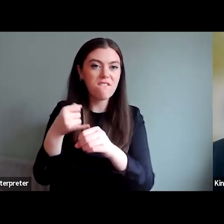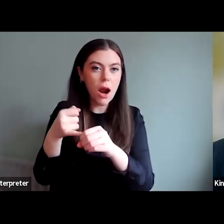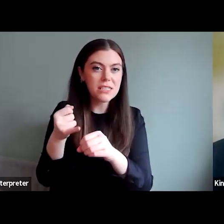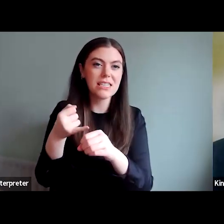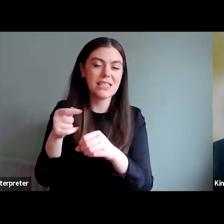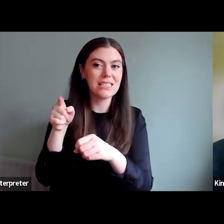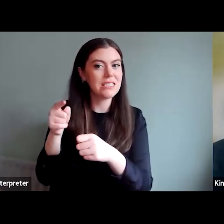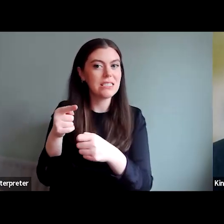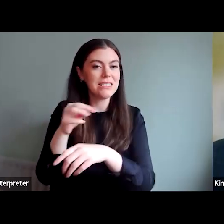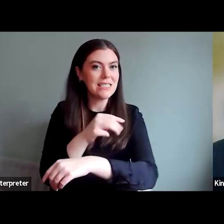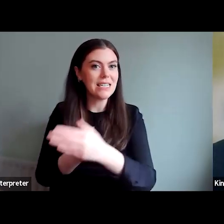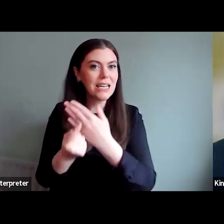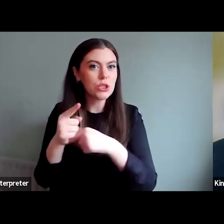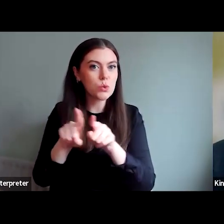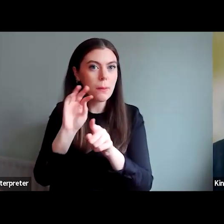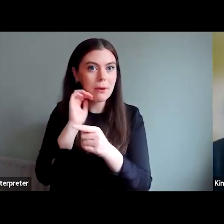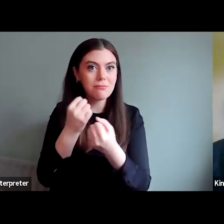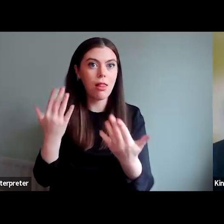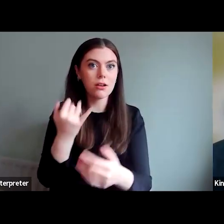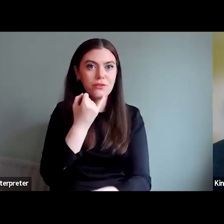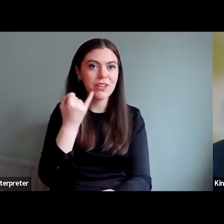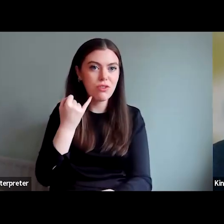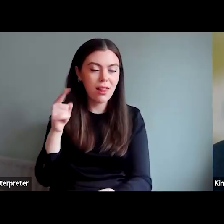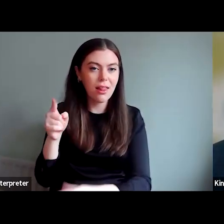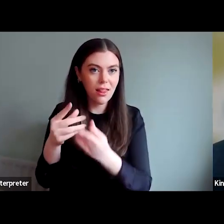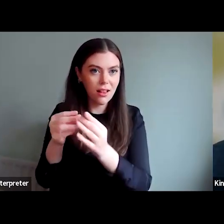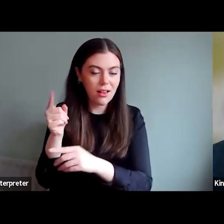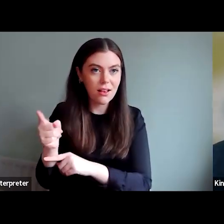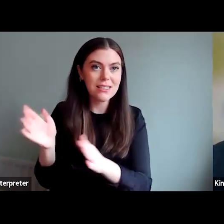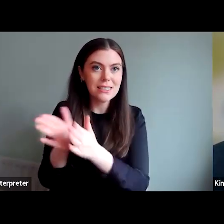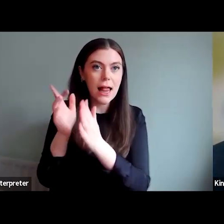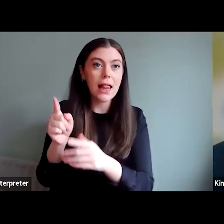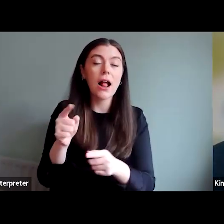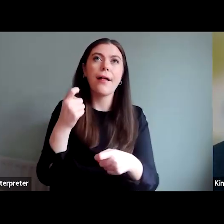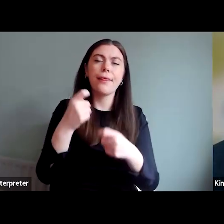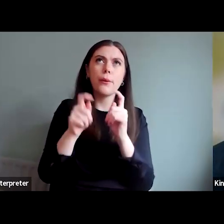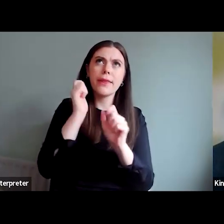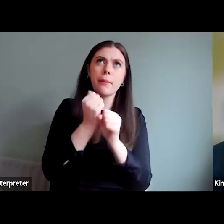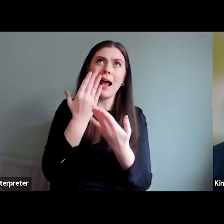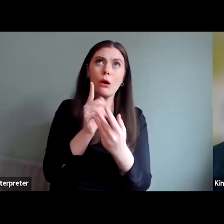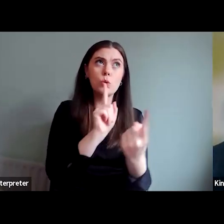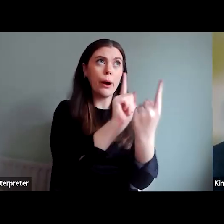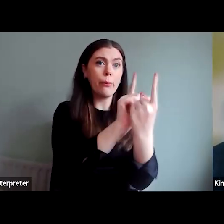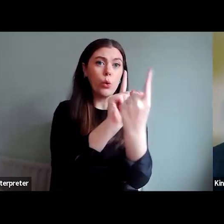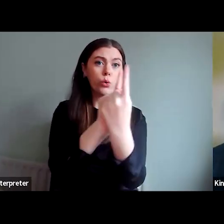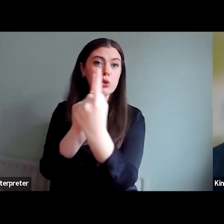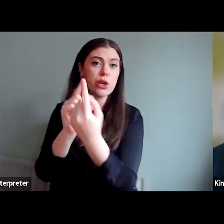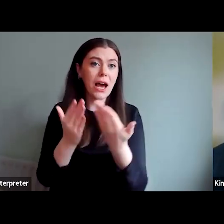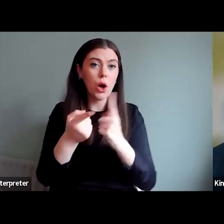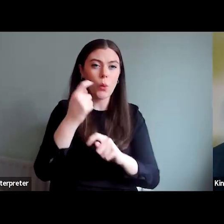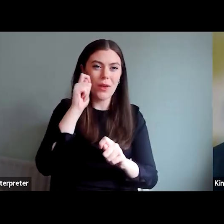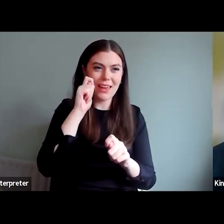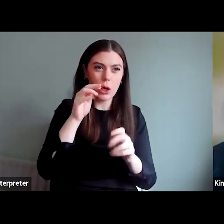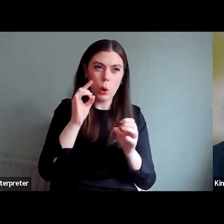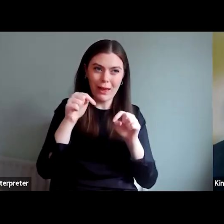stuff. So that was one thing. Then we thought about approaching each business, and because it's a very small town, we thought we have to be